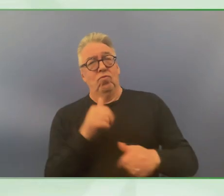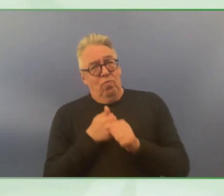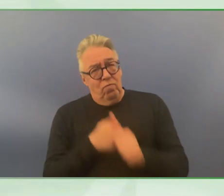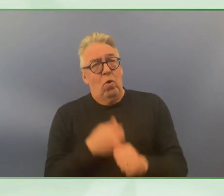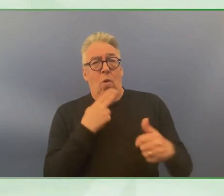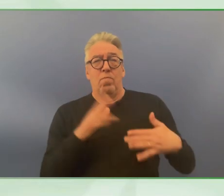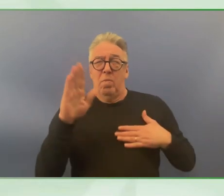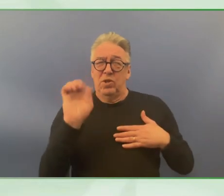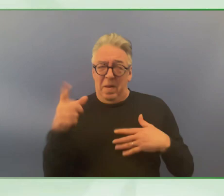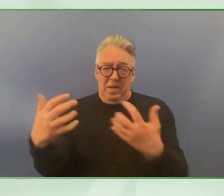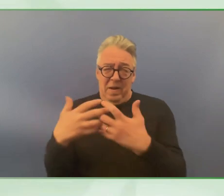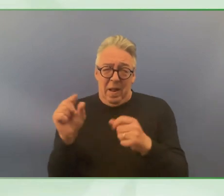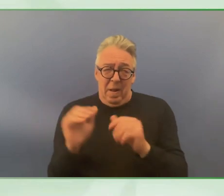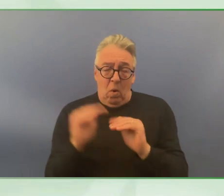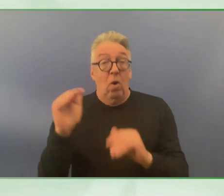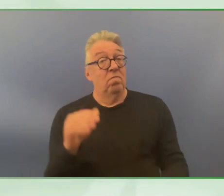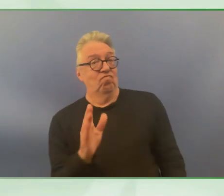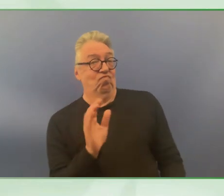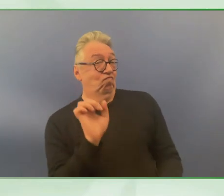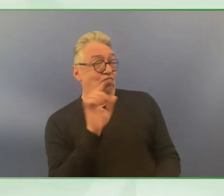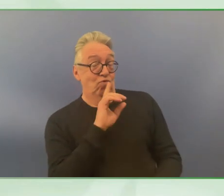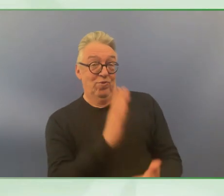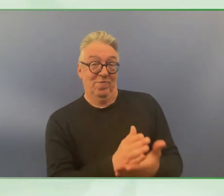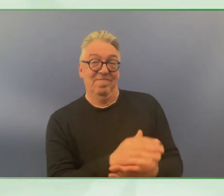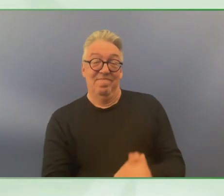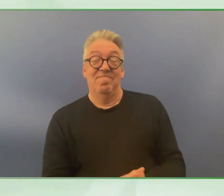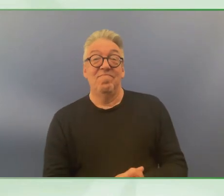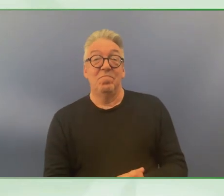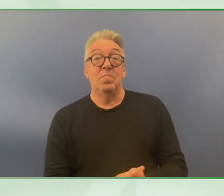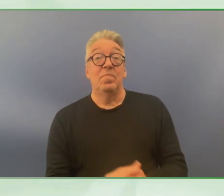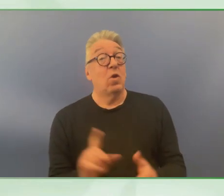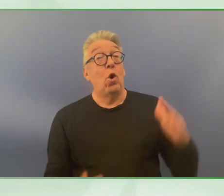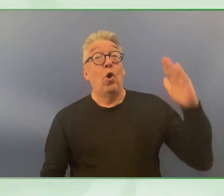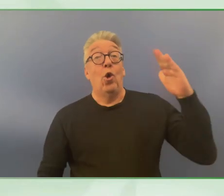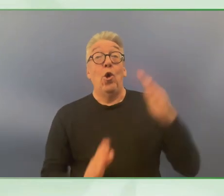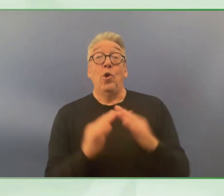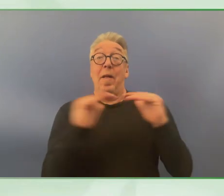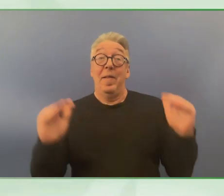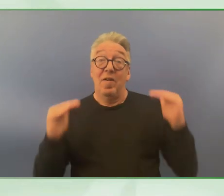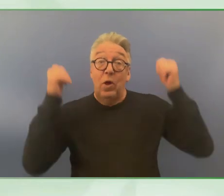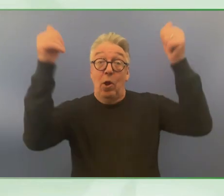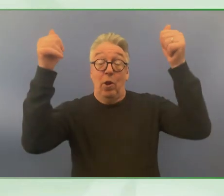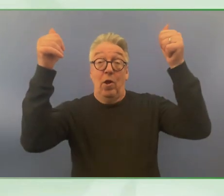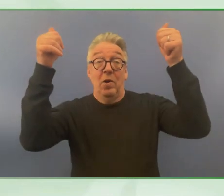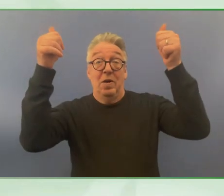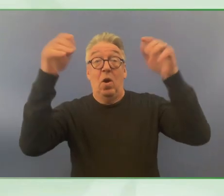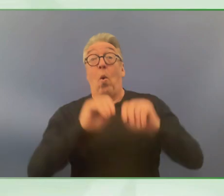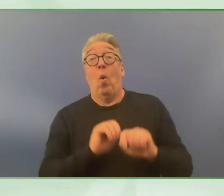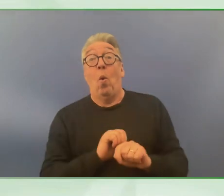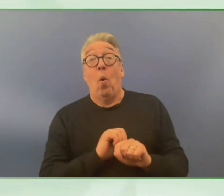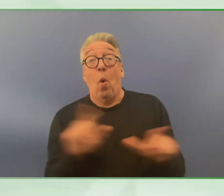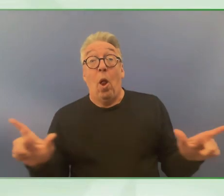that? Absolutely. So starting from the highest level, all our C-suite executives have